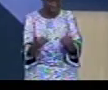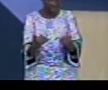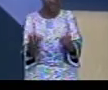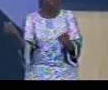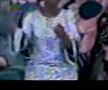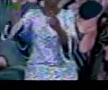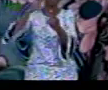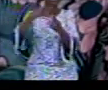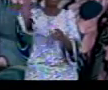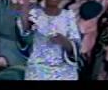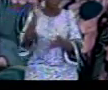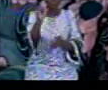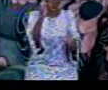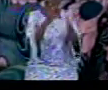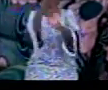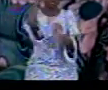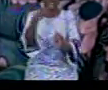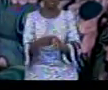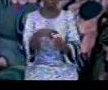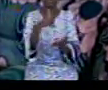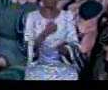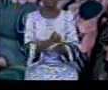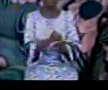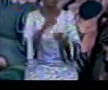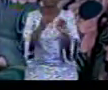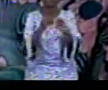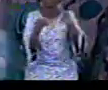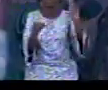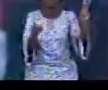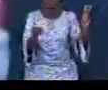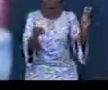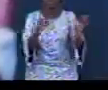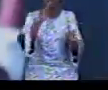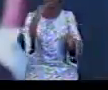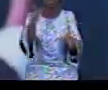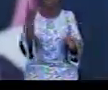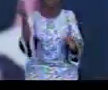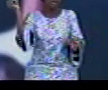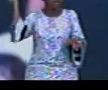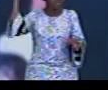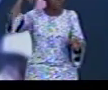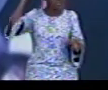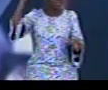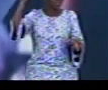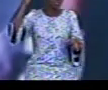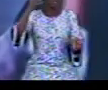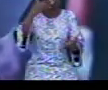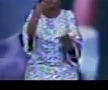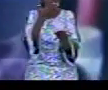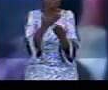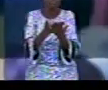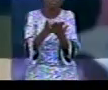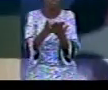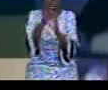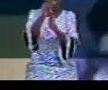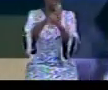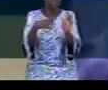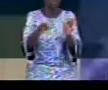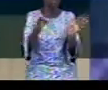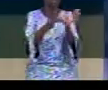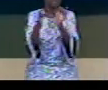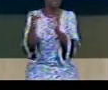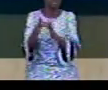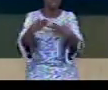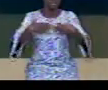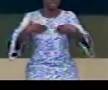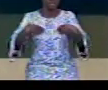eternity in Jesus' name. Number two is the gracious goodness of Jesus healing